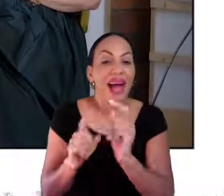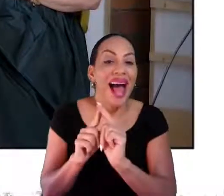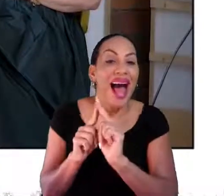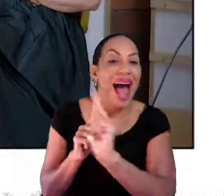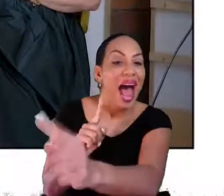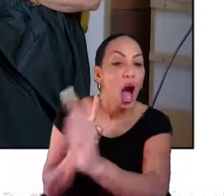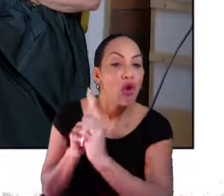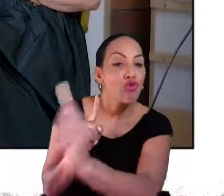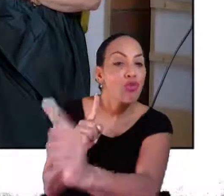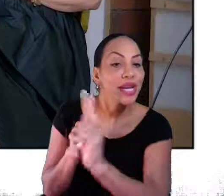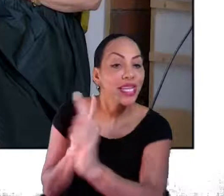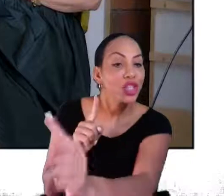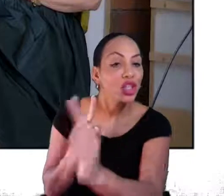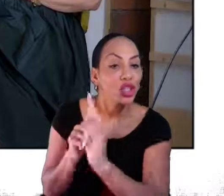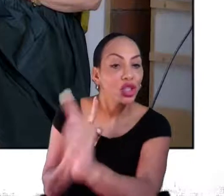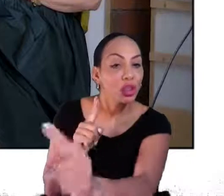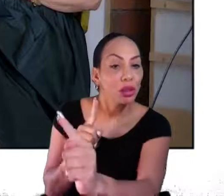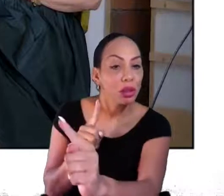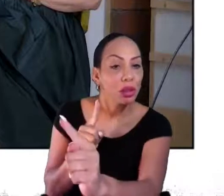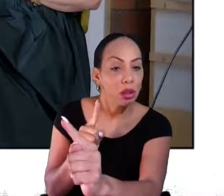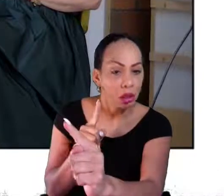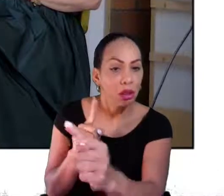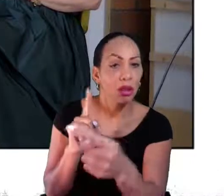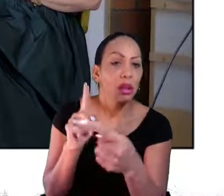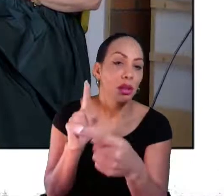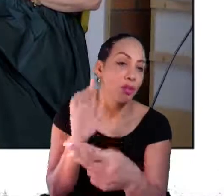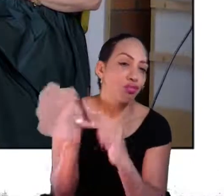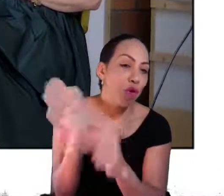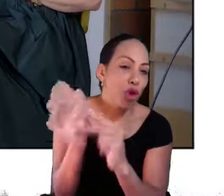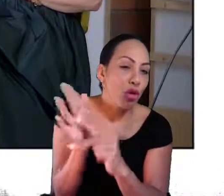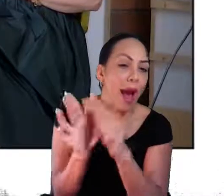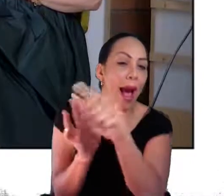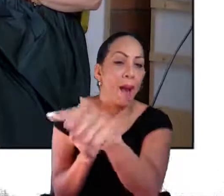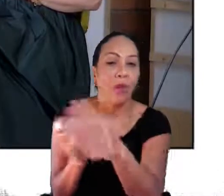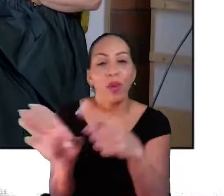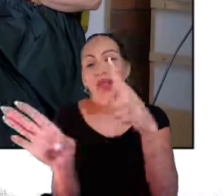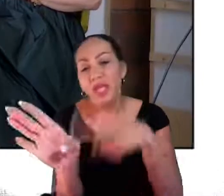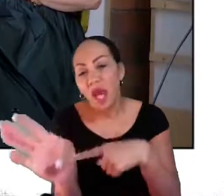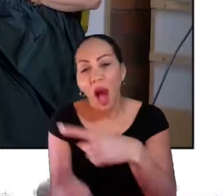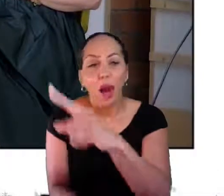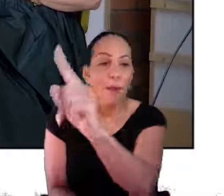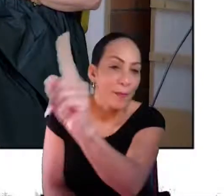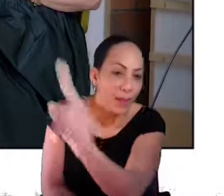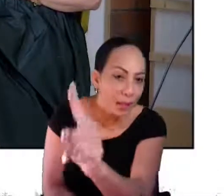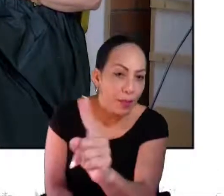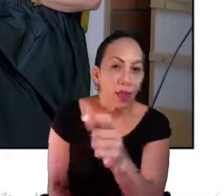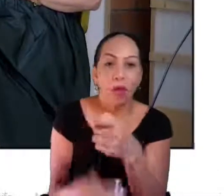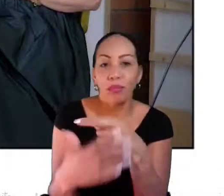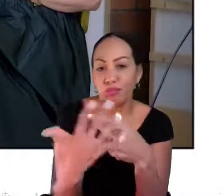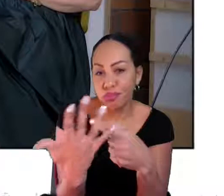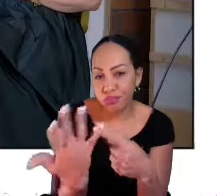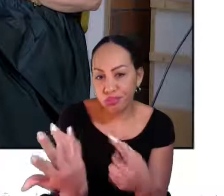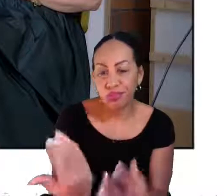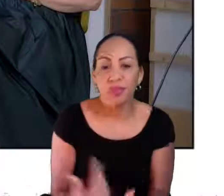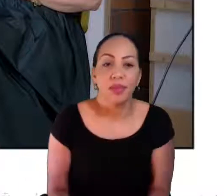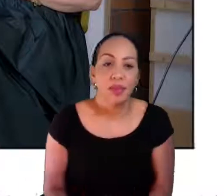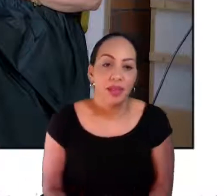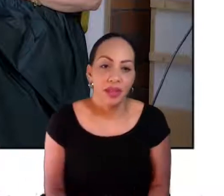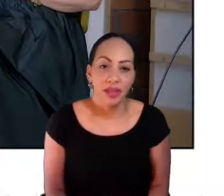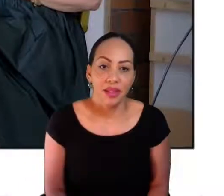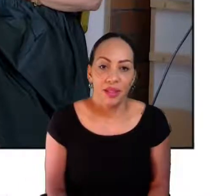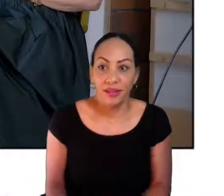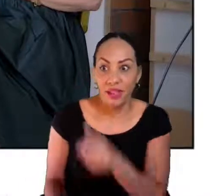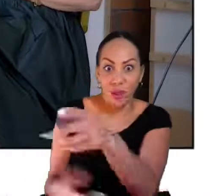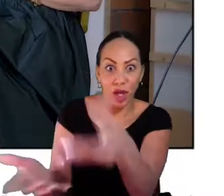great VR workshops with some young people in some bit of the city and got people really excited for the work that was happening here. But actually